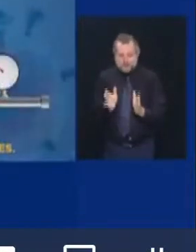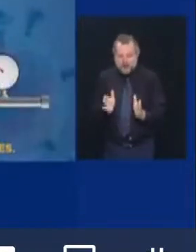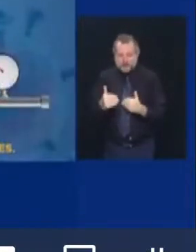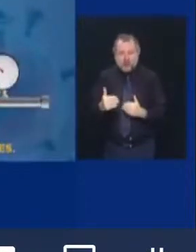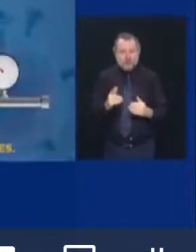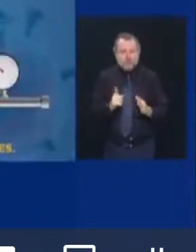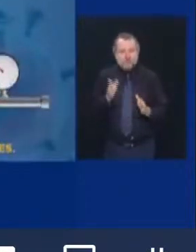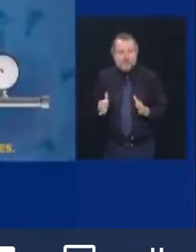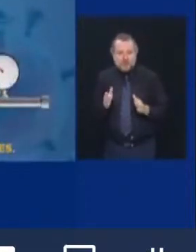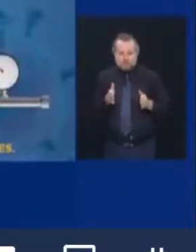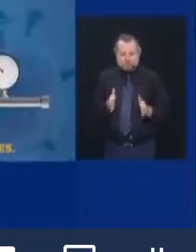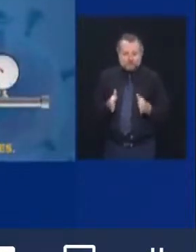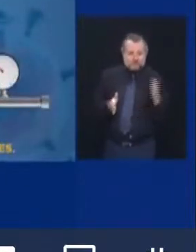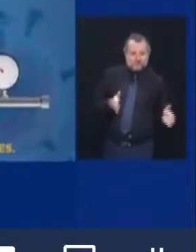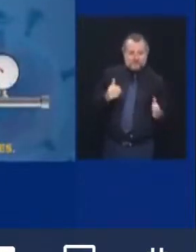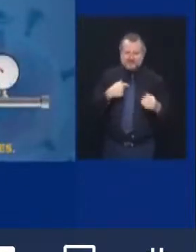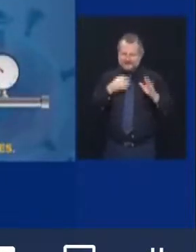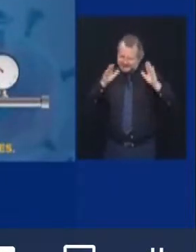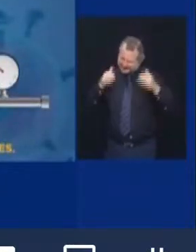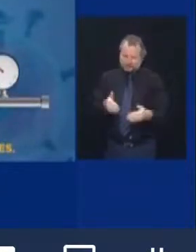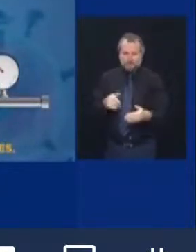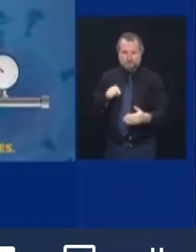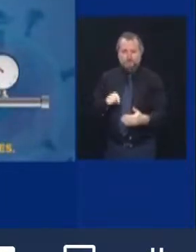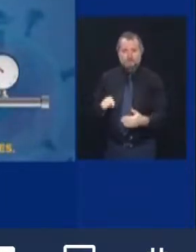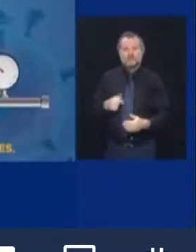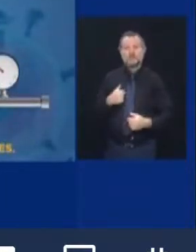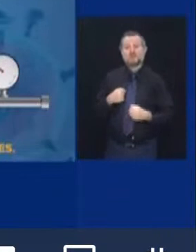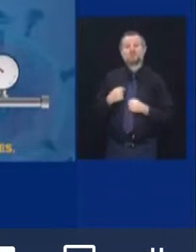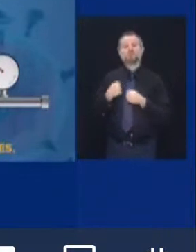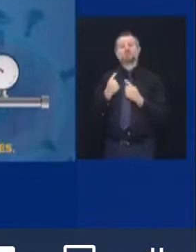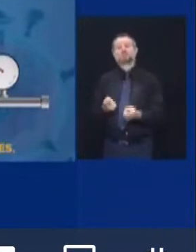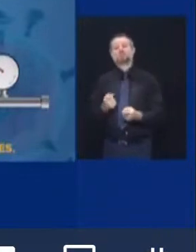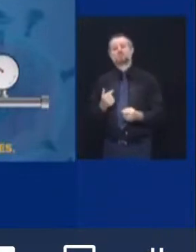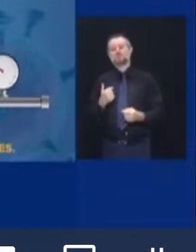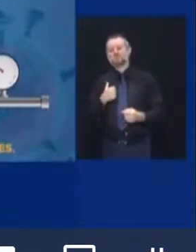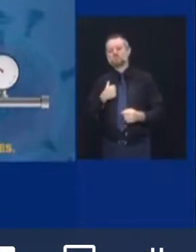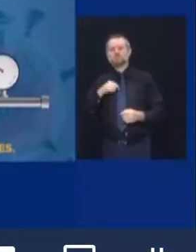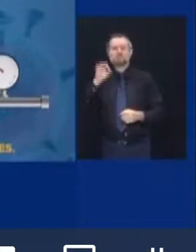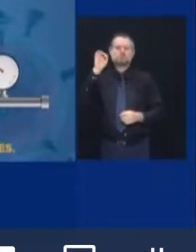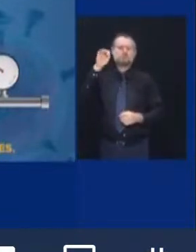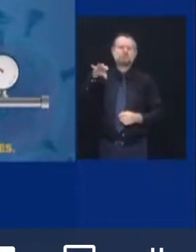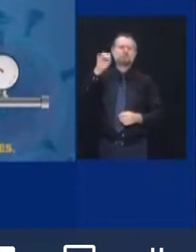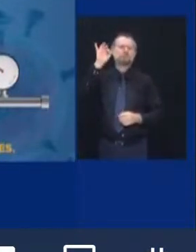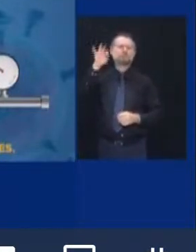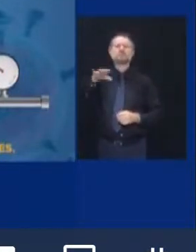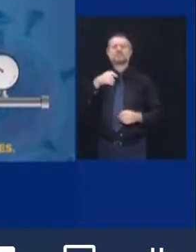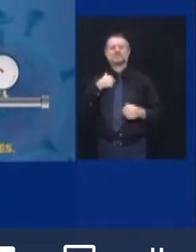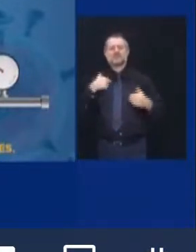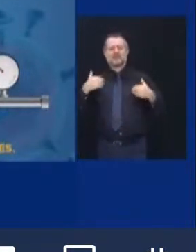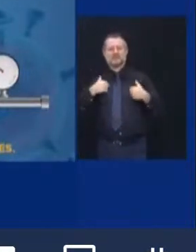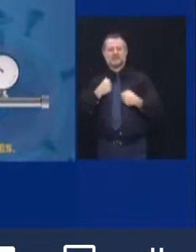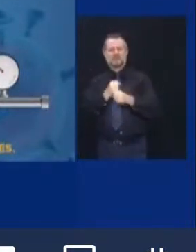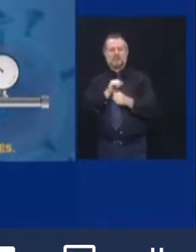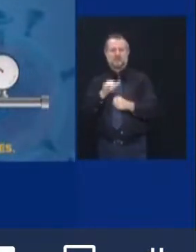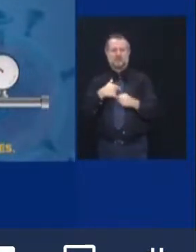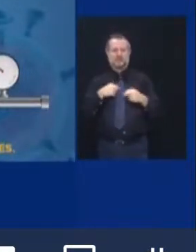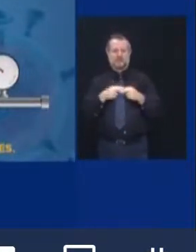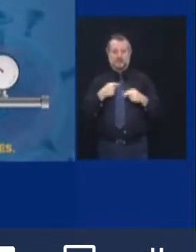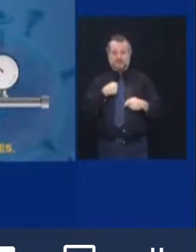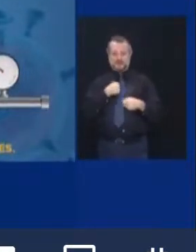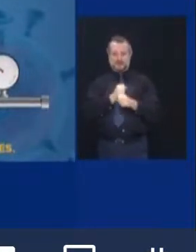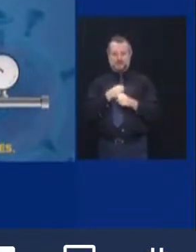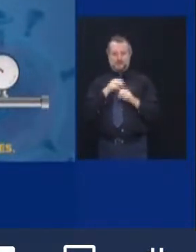targeting. We said all along, I designed this graphic. Nobody liked it.